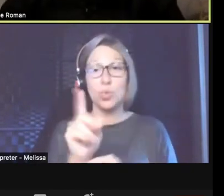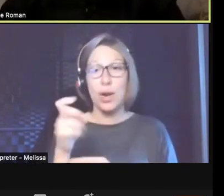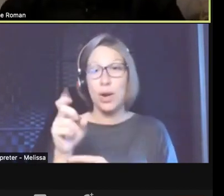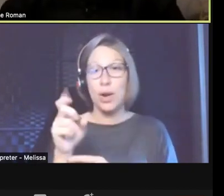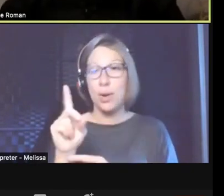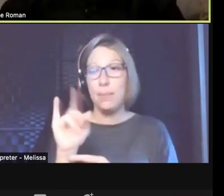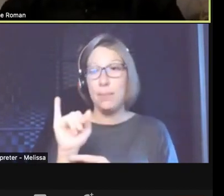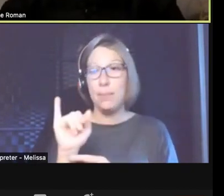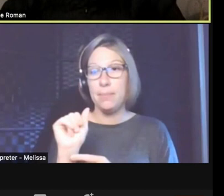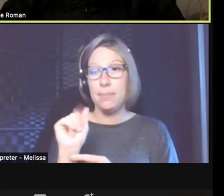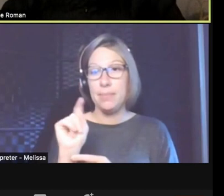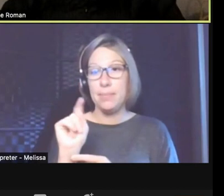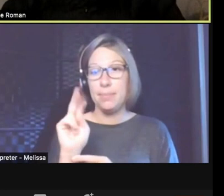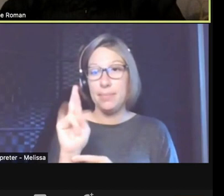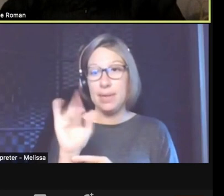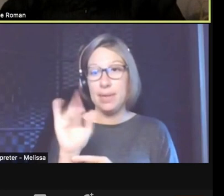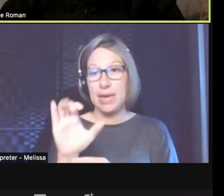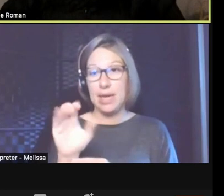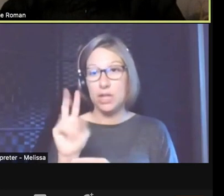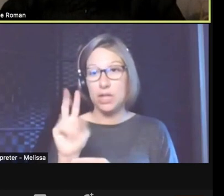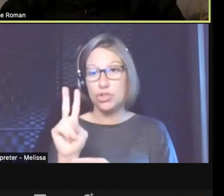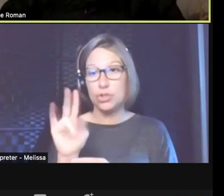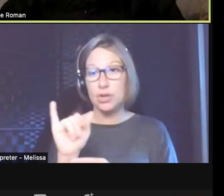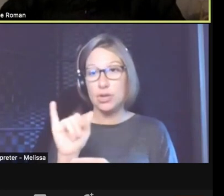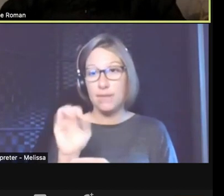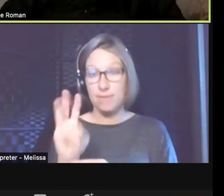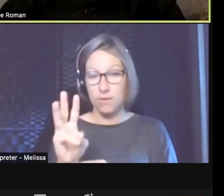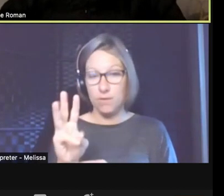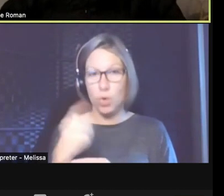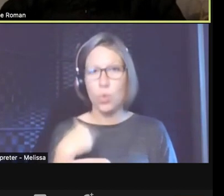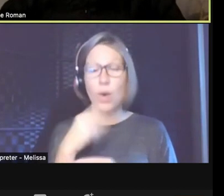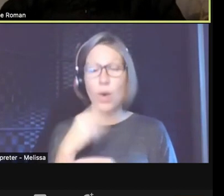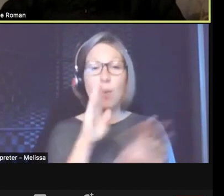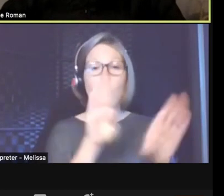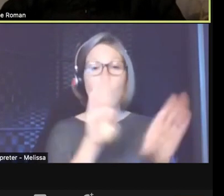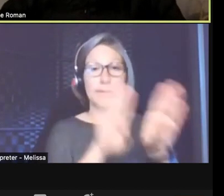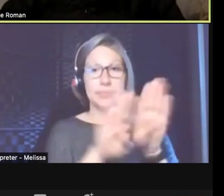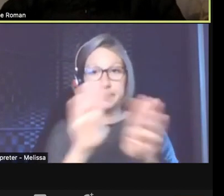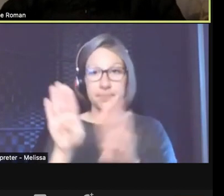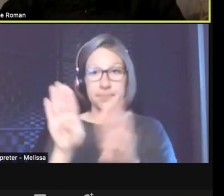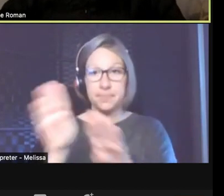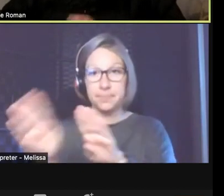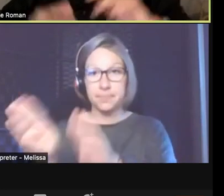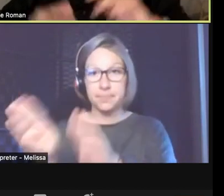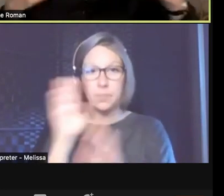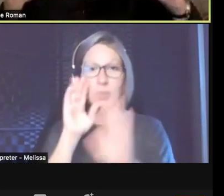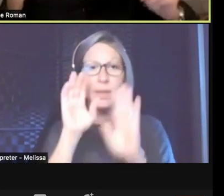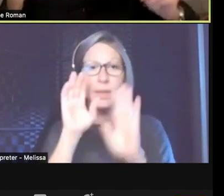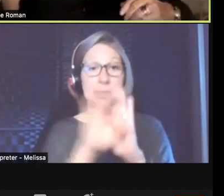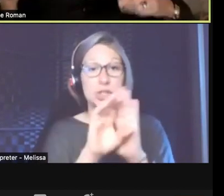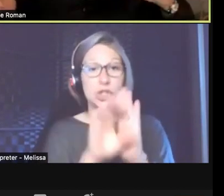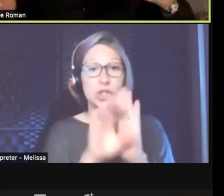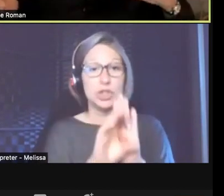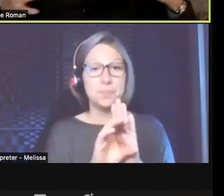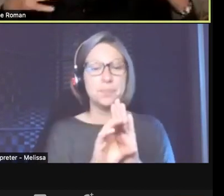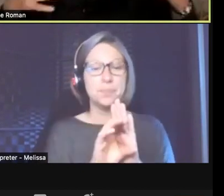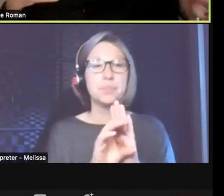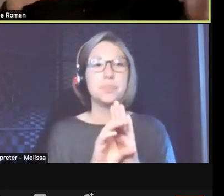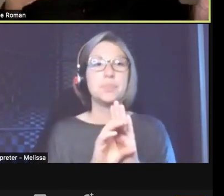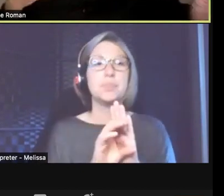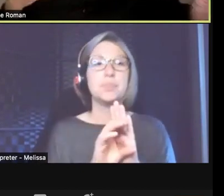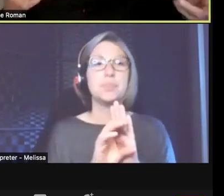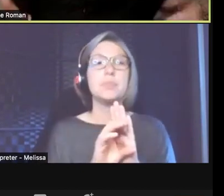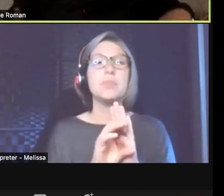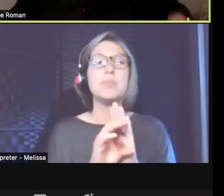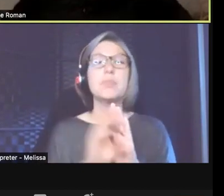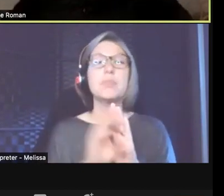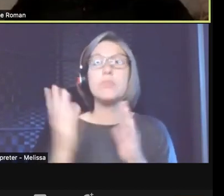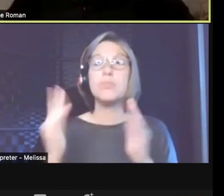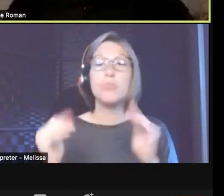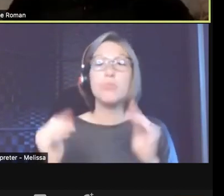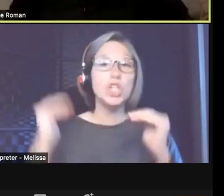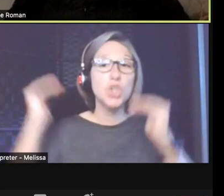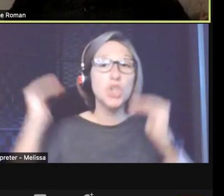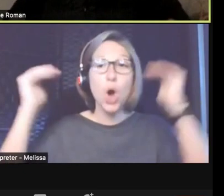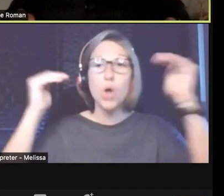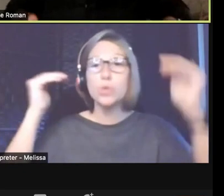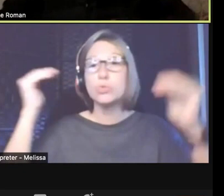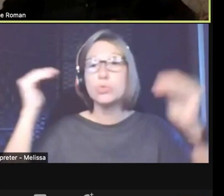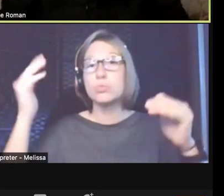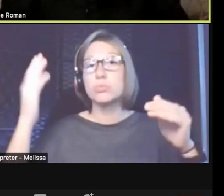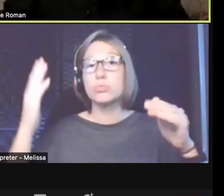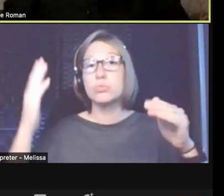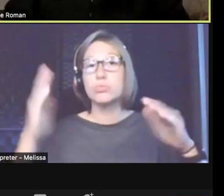will put out images of faces, and the faces are of people, grown-up people, children,